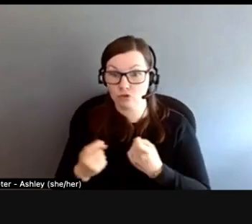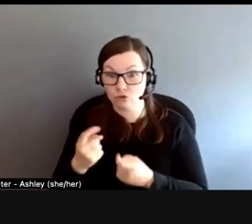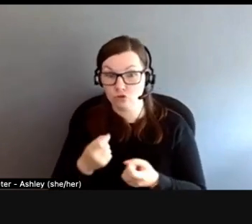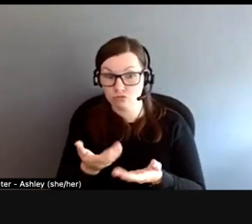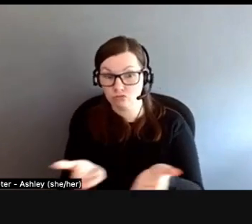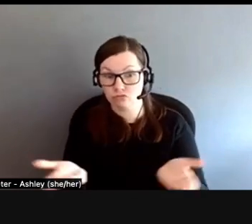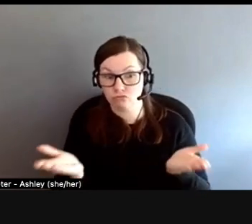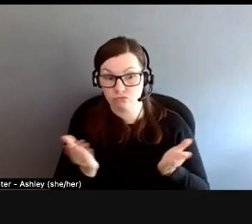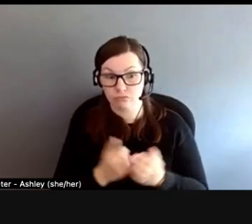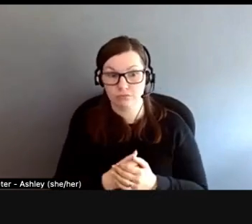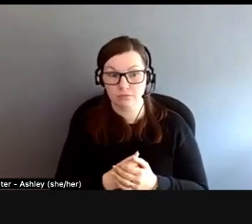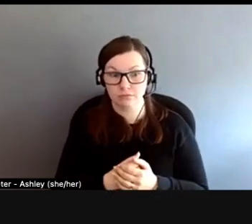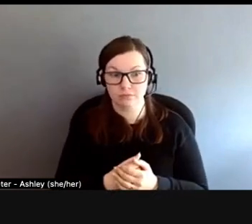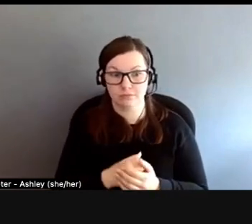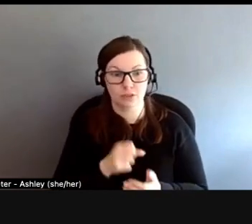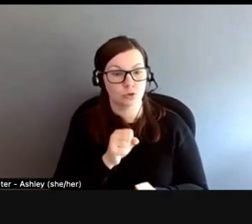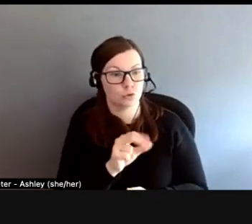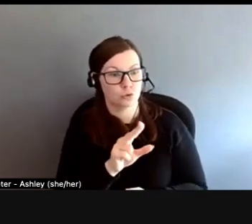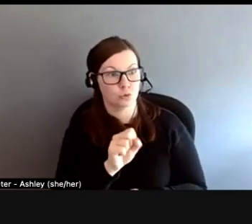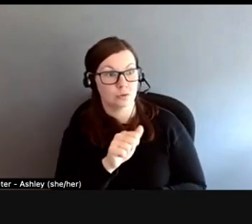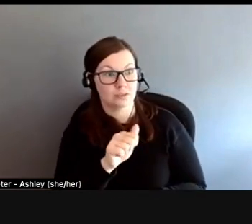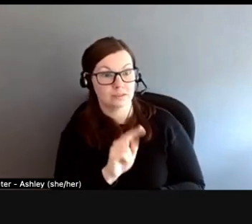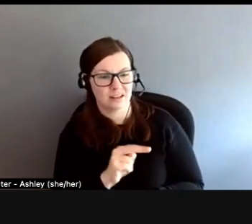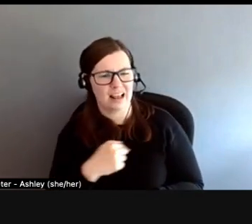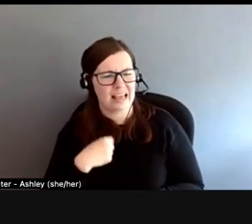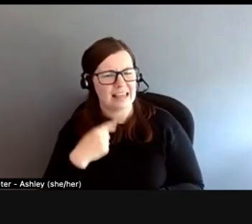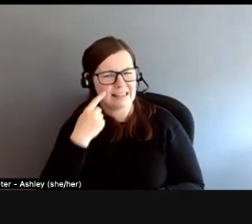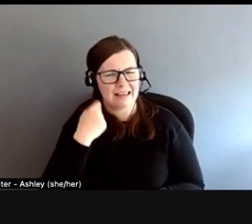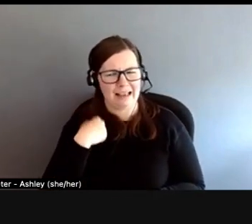I'm going to have to retire before I have time to figure out all these.